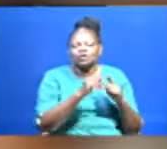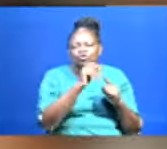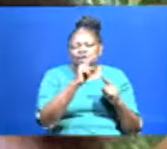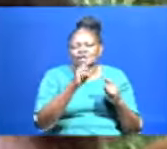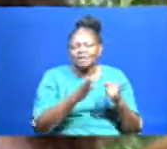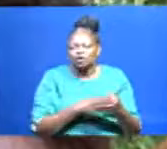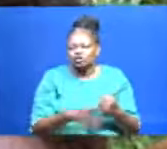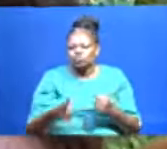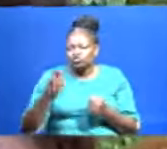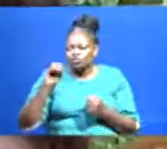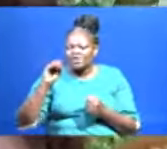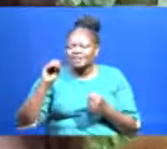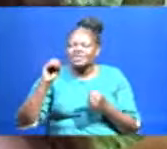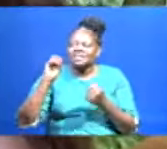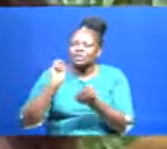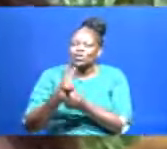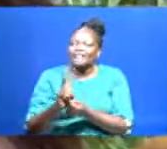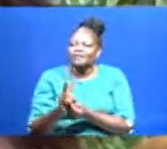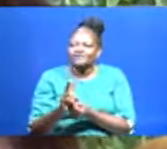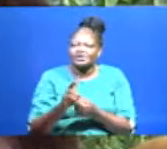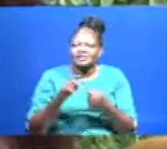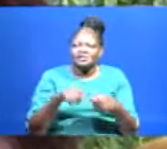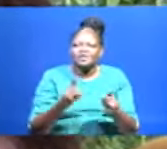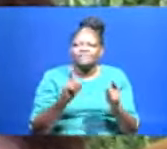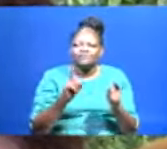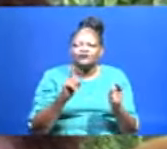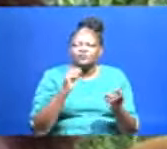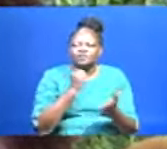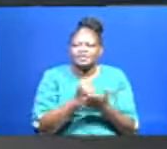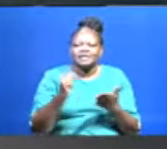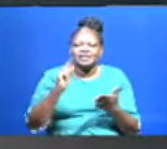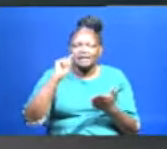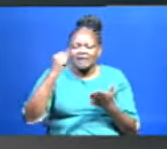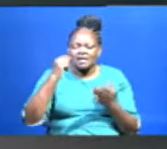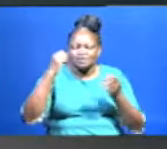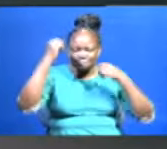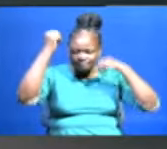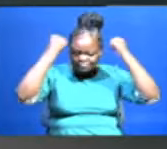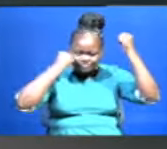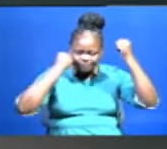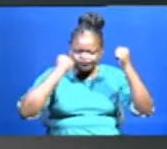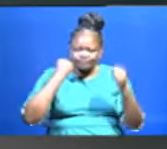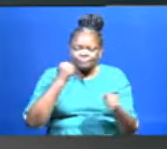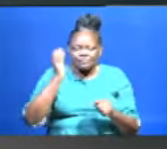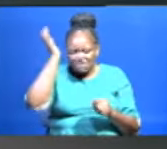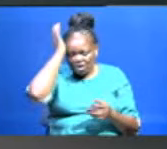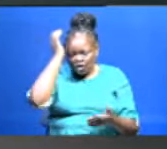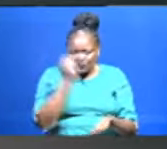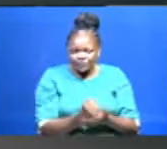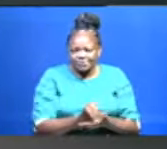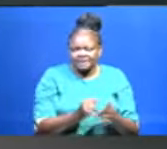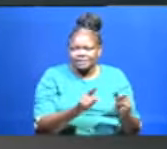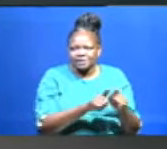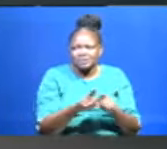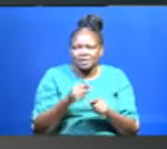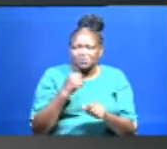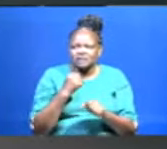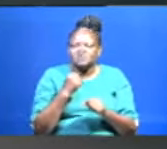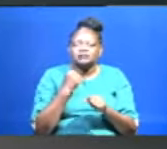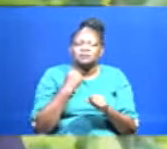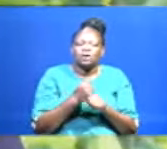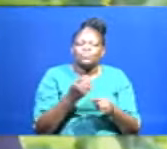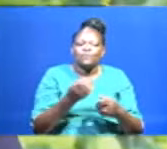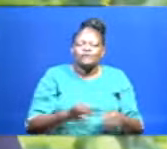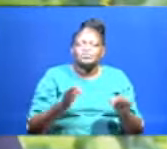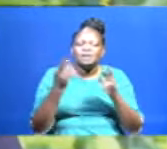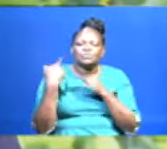to 2012, he was deployed to the Kenya Defense Staff Headquarters as a staff officer in charge